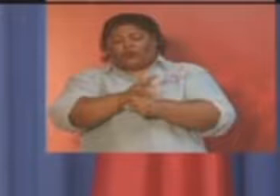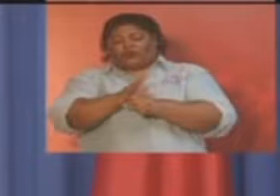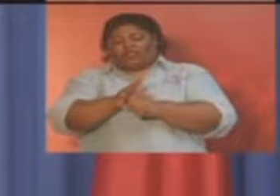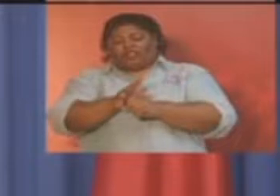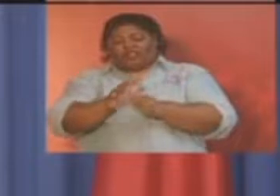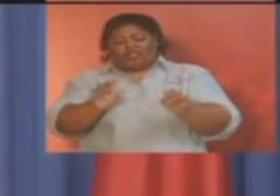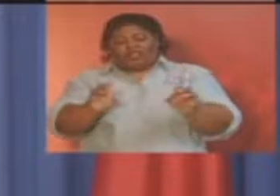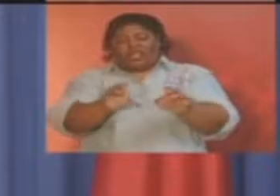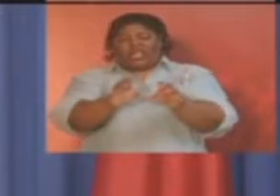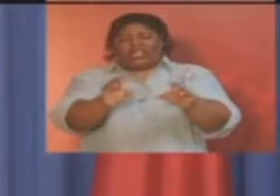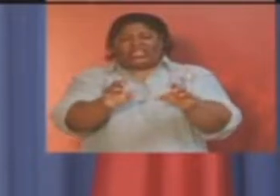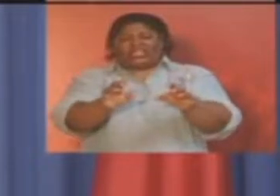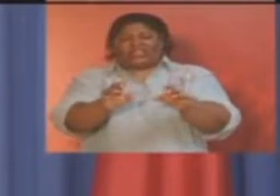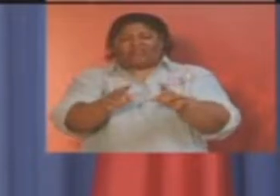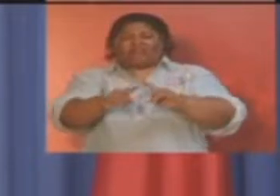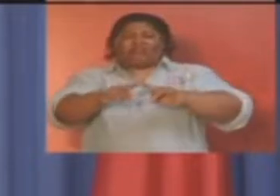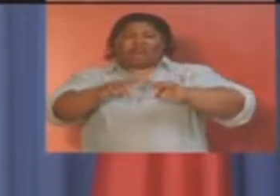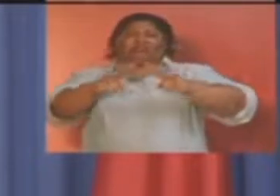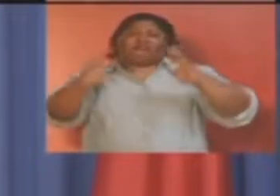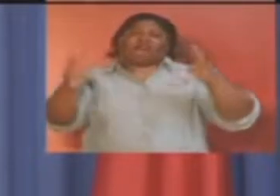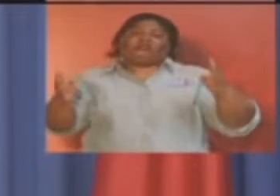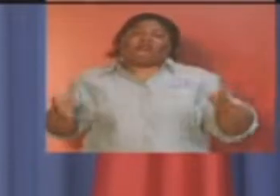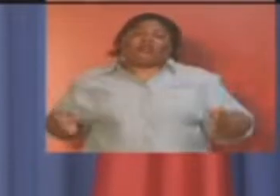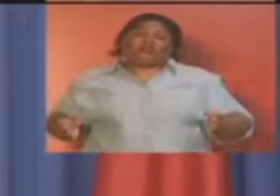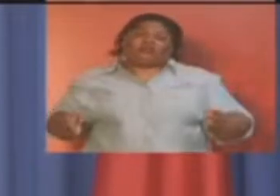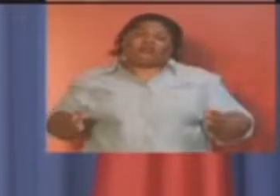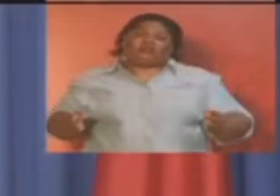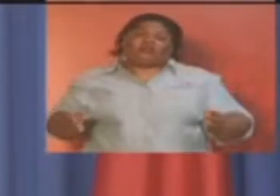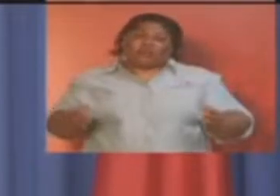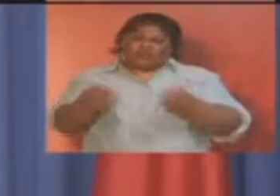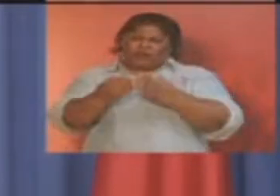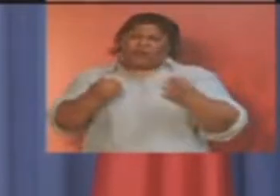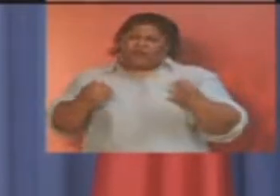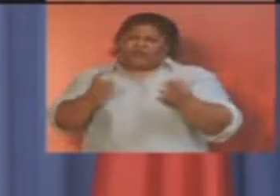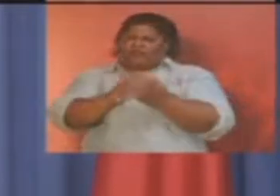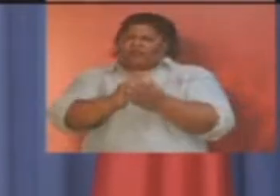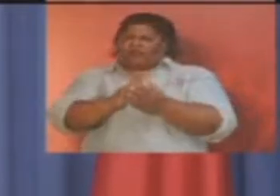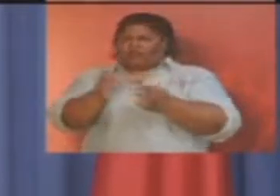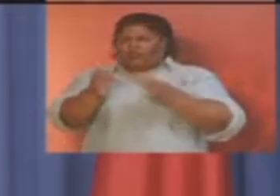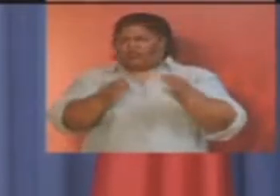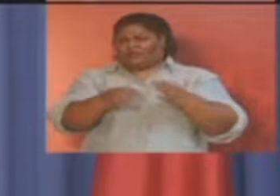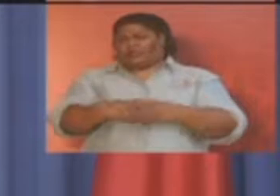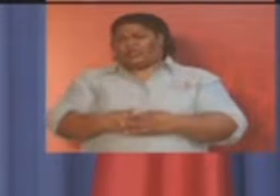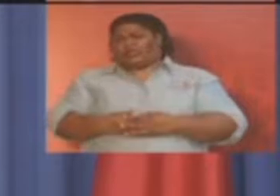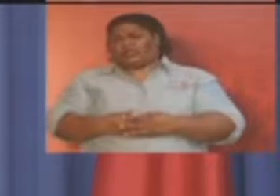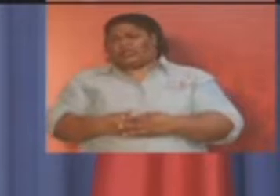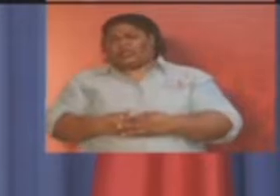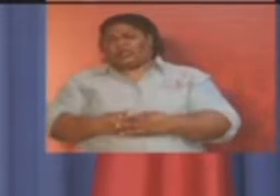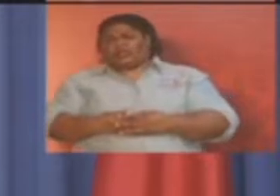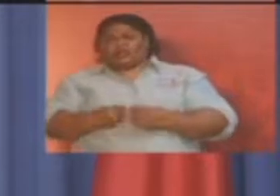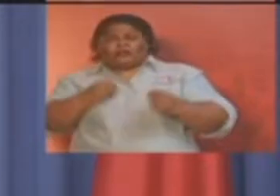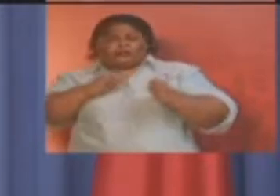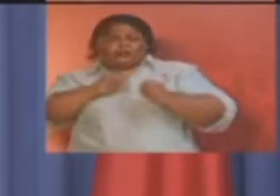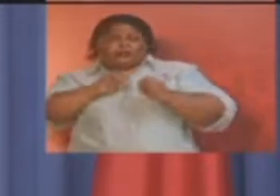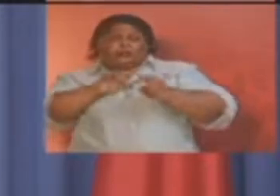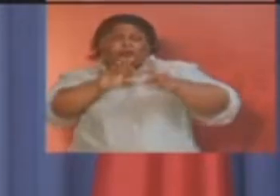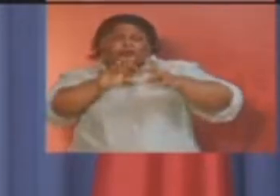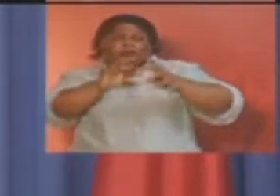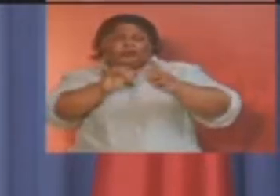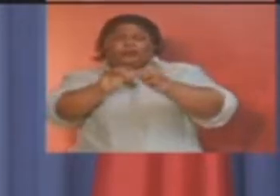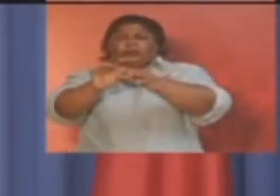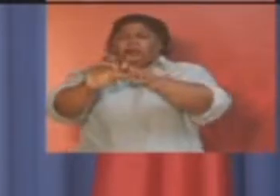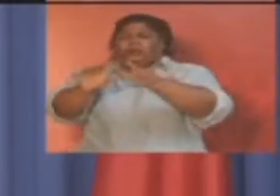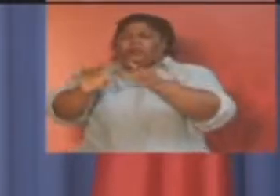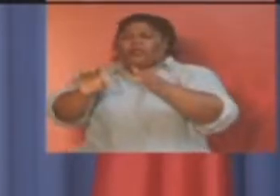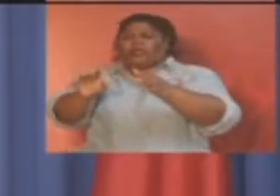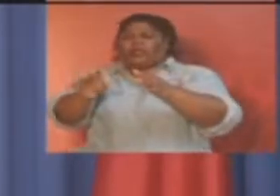Dr. Trotman would have pointed out the clinical picture that we are seeing. We are seeing the way it is moving. The transmissibility is much higher. It